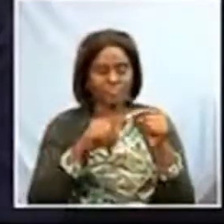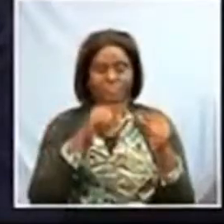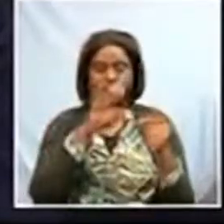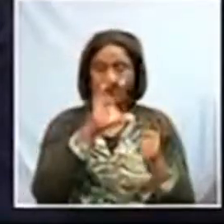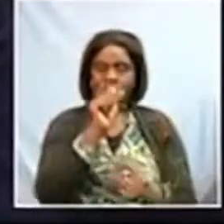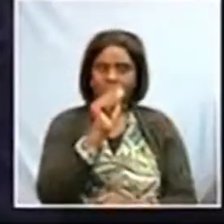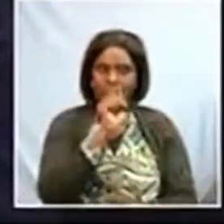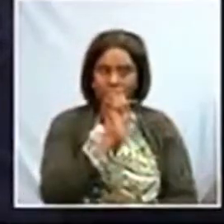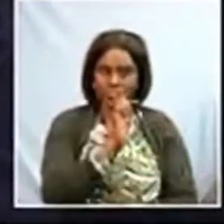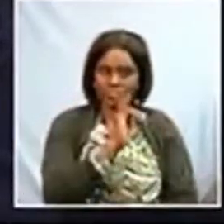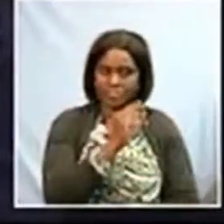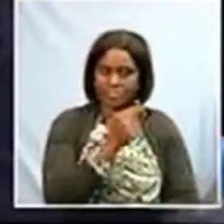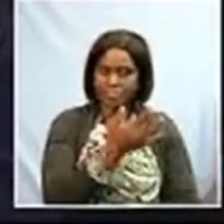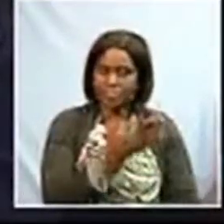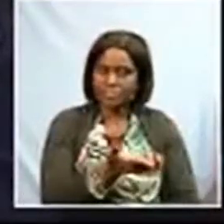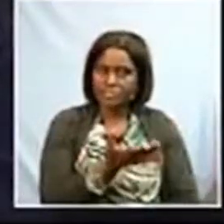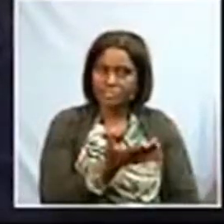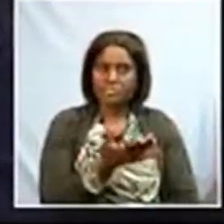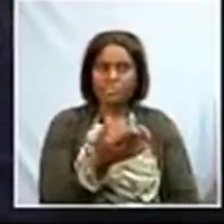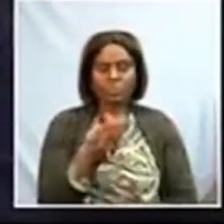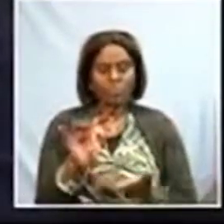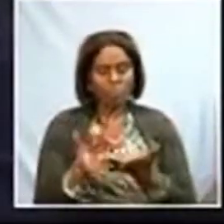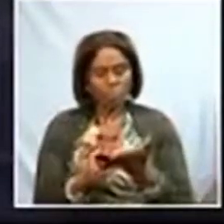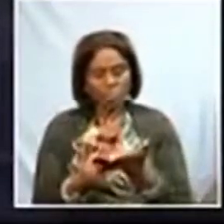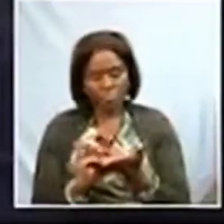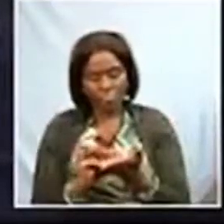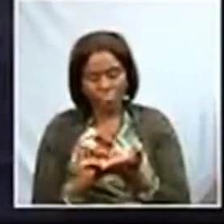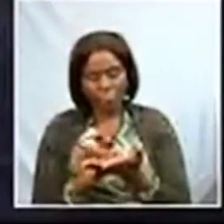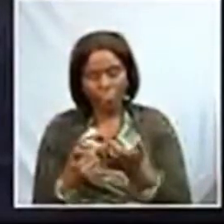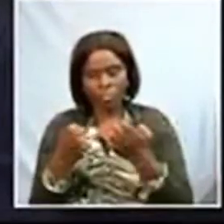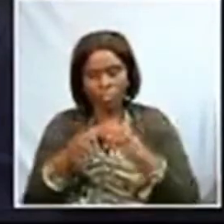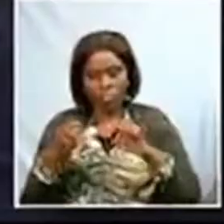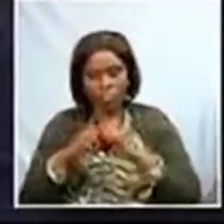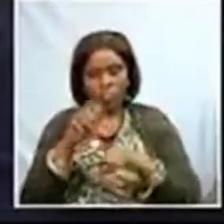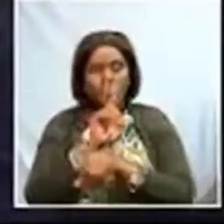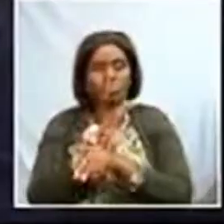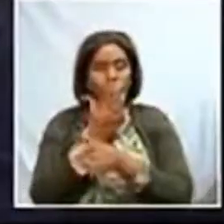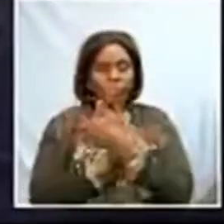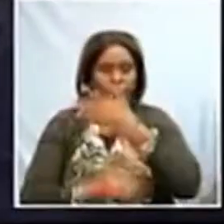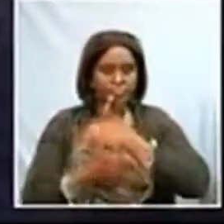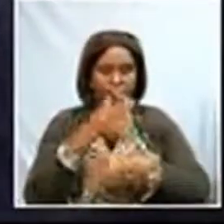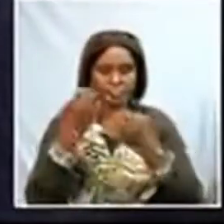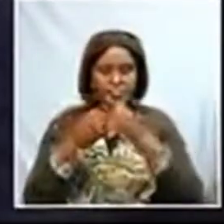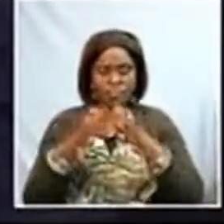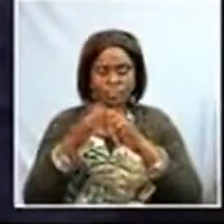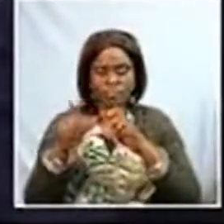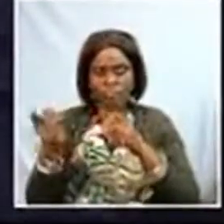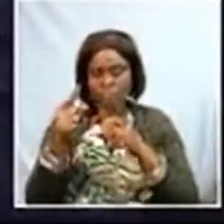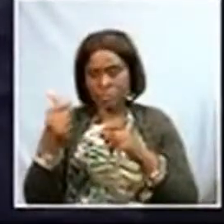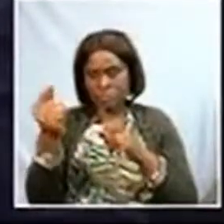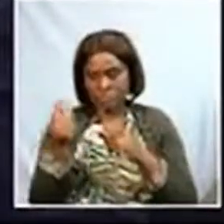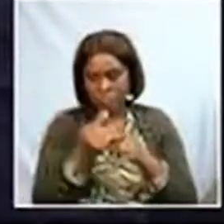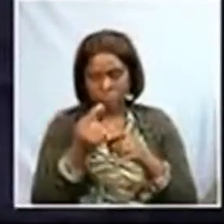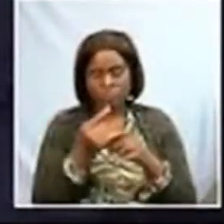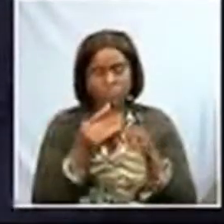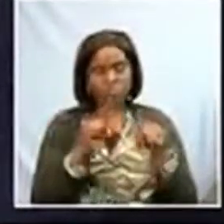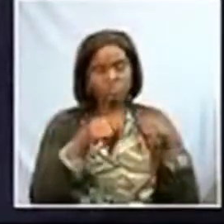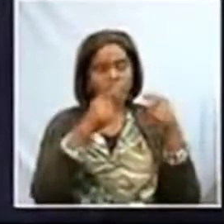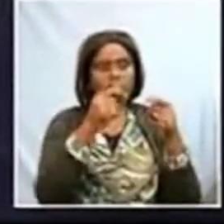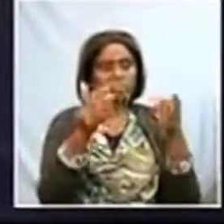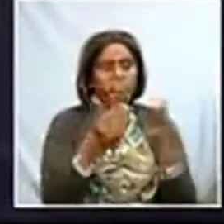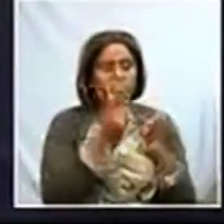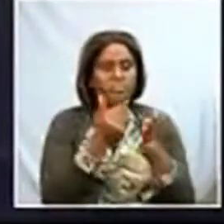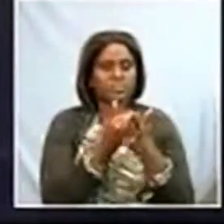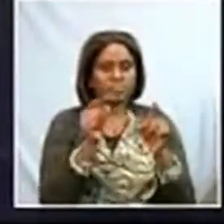casings, the chemical, even the labor. So even when a contractor comes, let's say you award a new